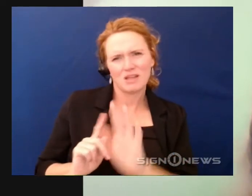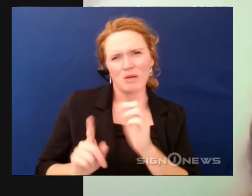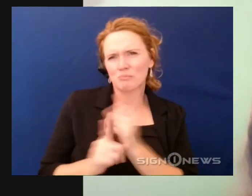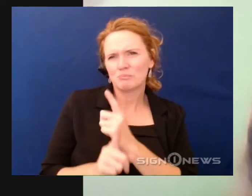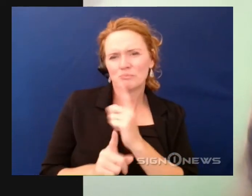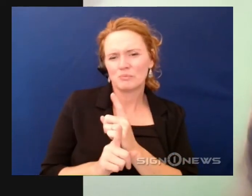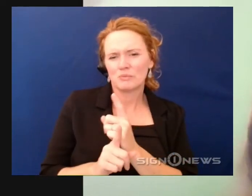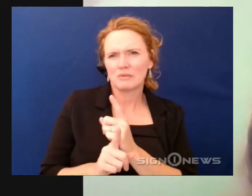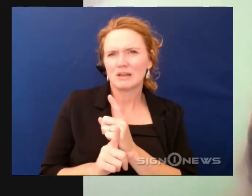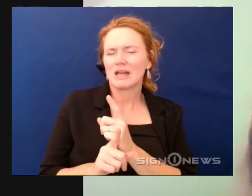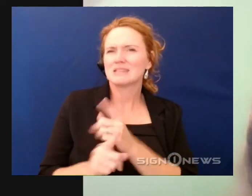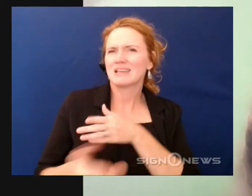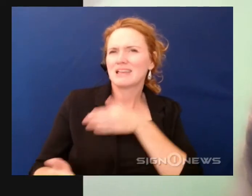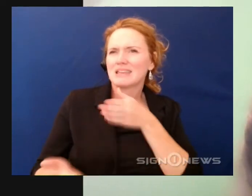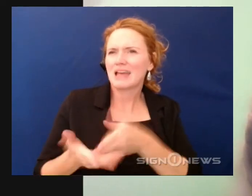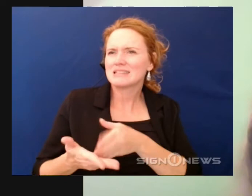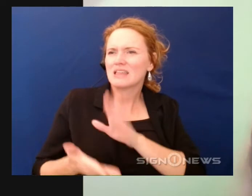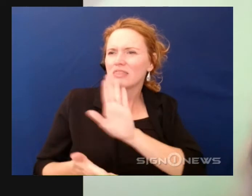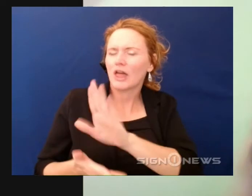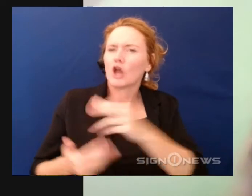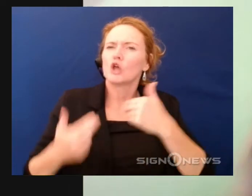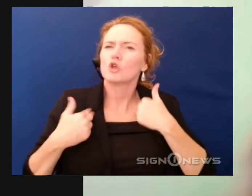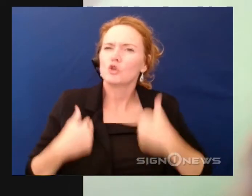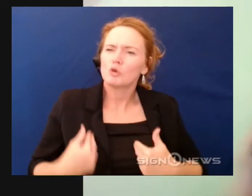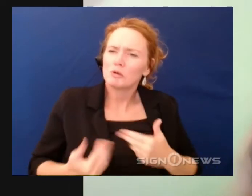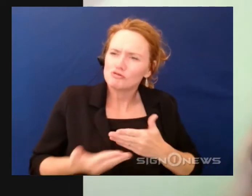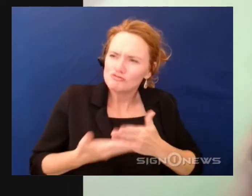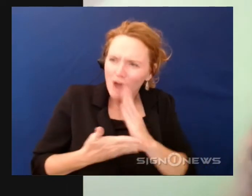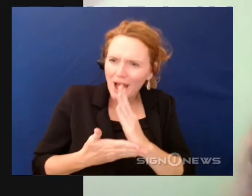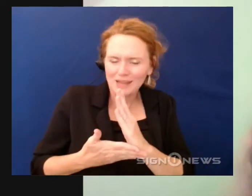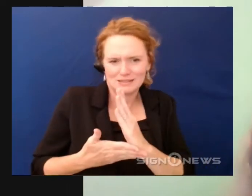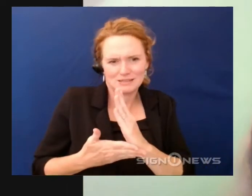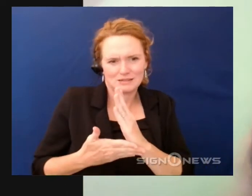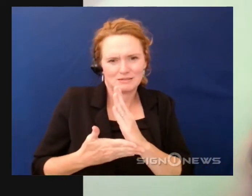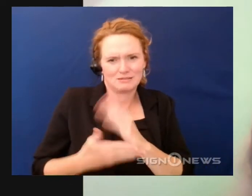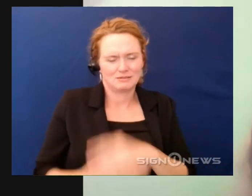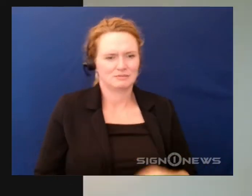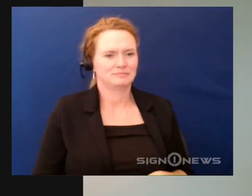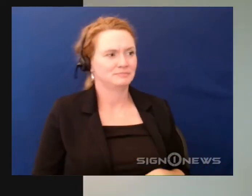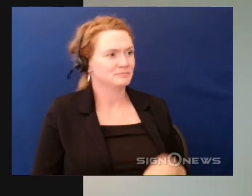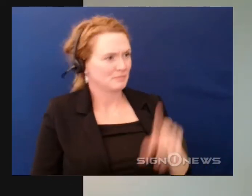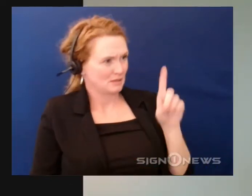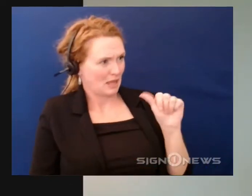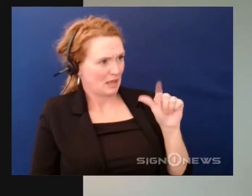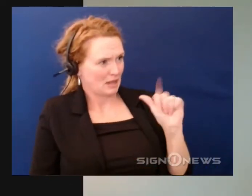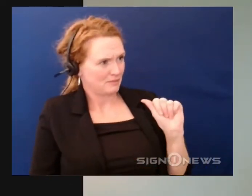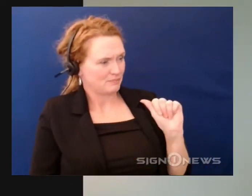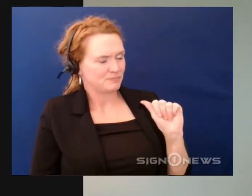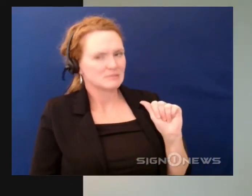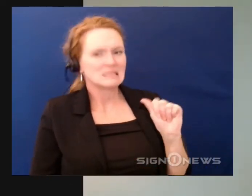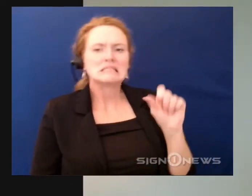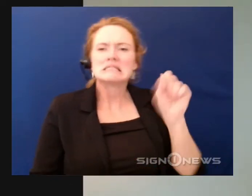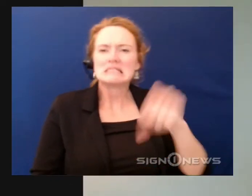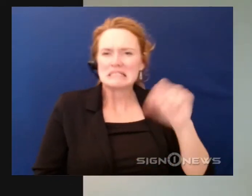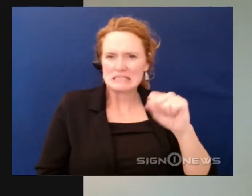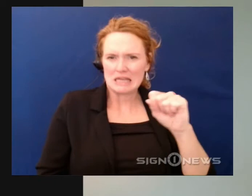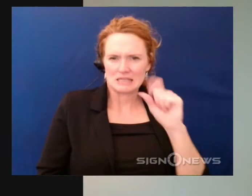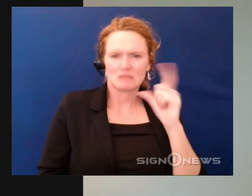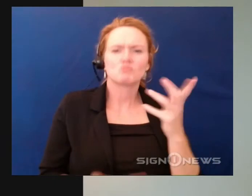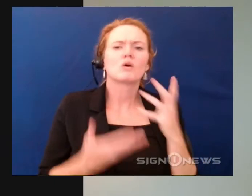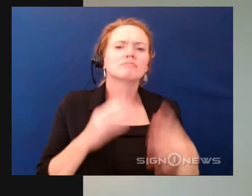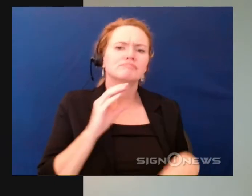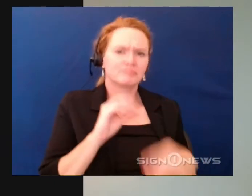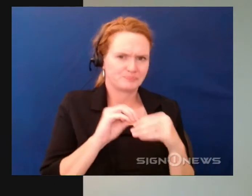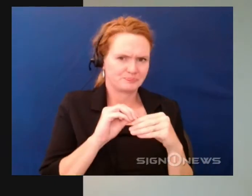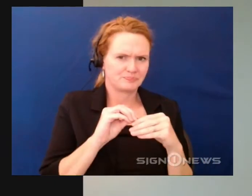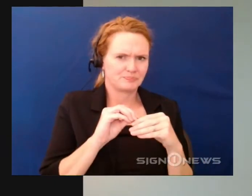It goes against people's human rights to do it that approach. Dana? Yeah, I just wanted to kind of add, I think we